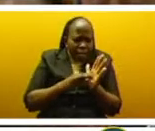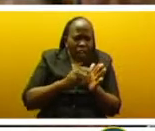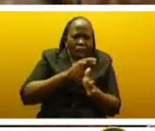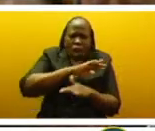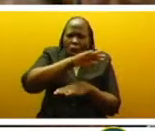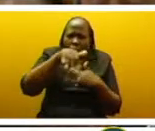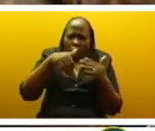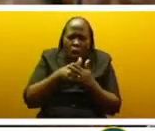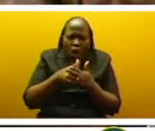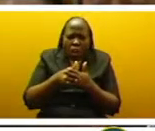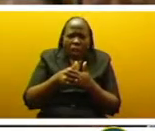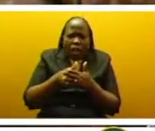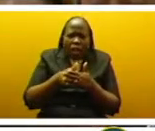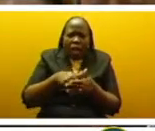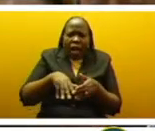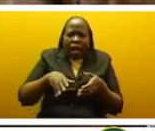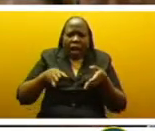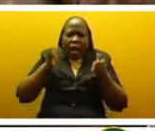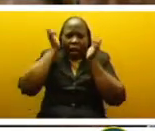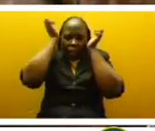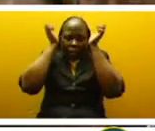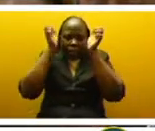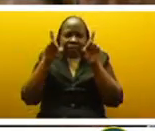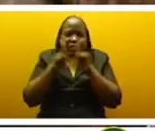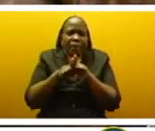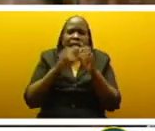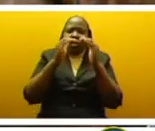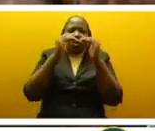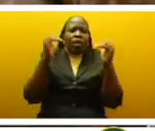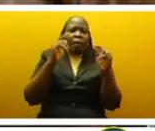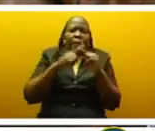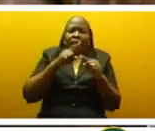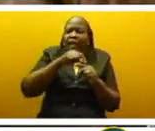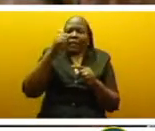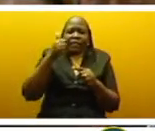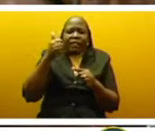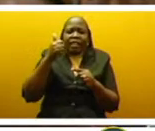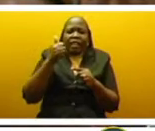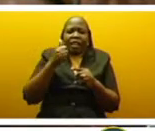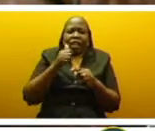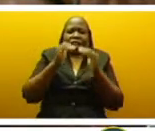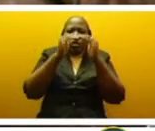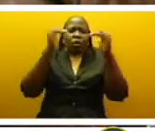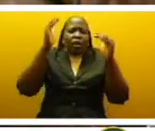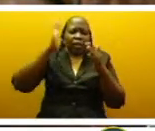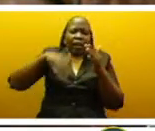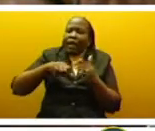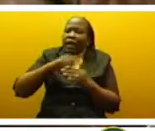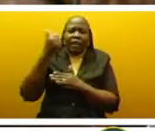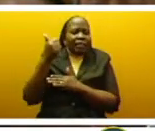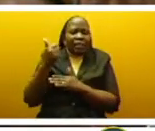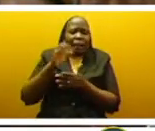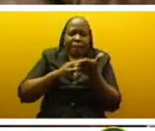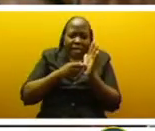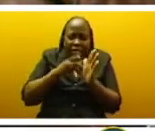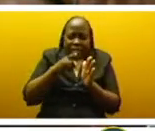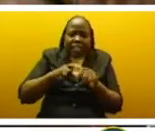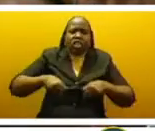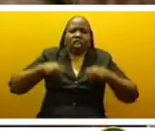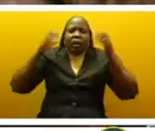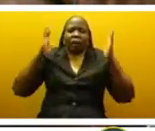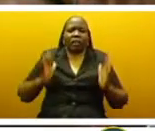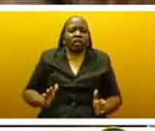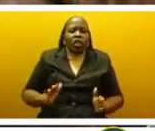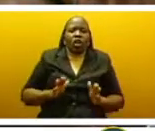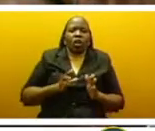are equal, but some are more equal than others, which means the chairman is more equal than anybody else? These, like I've said,